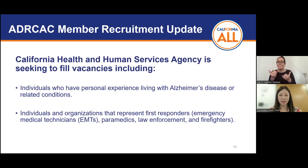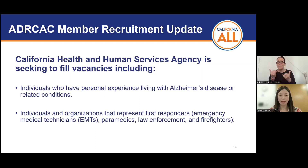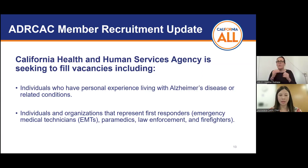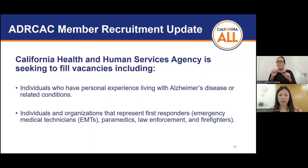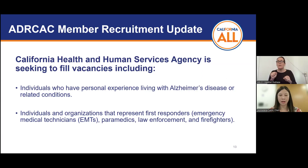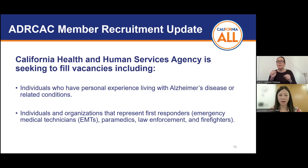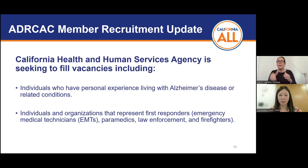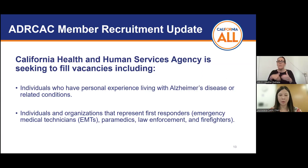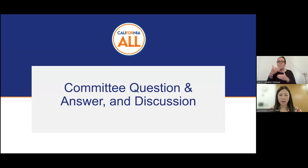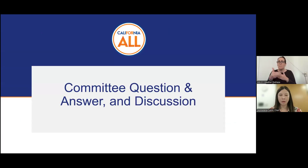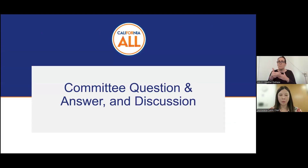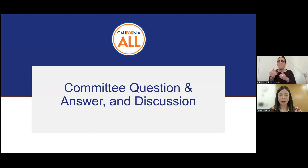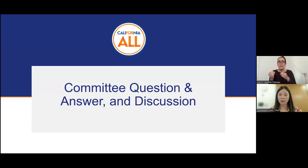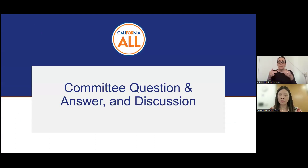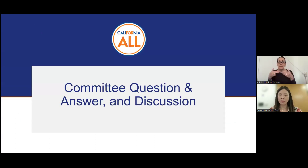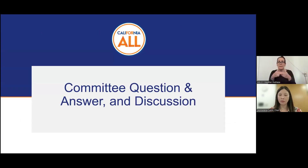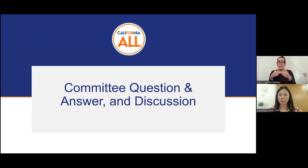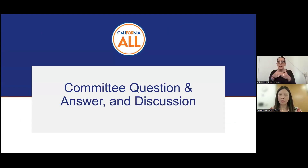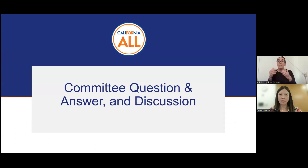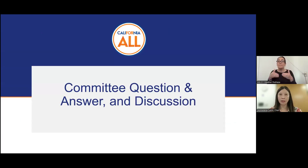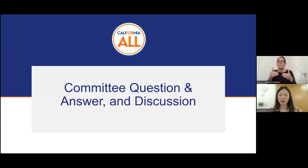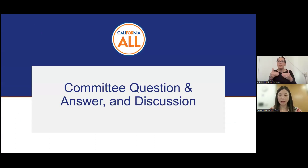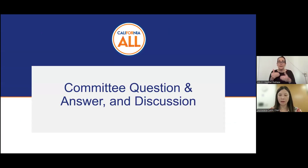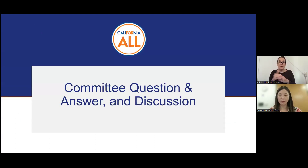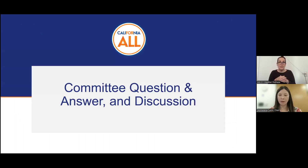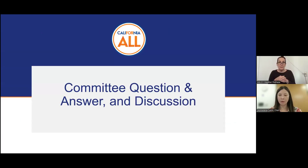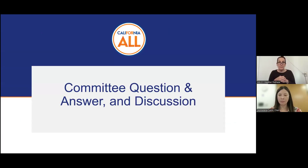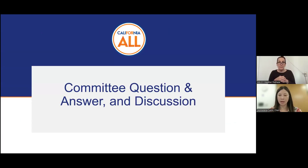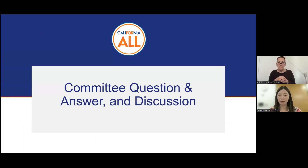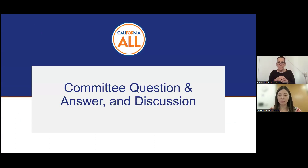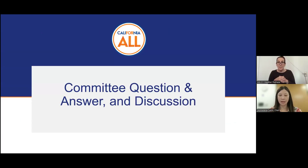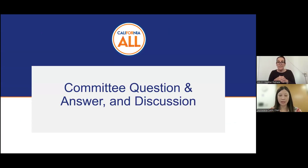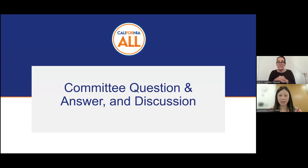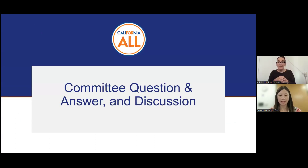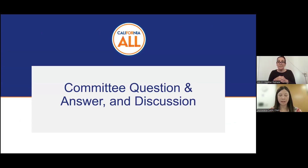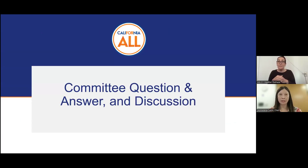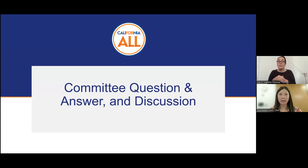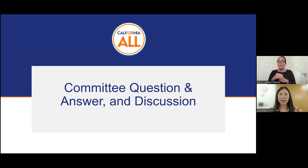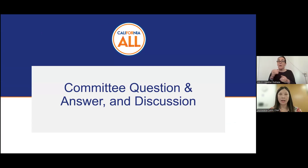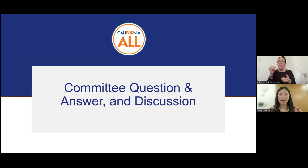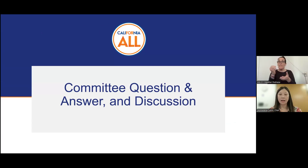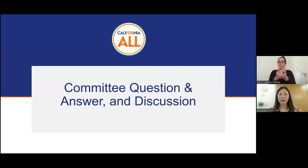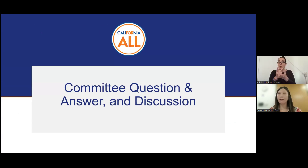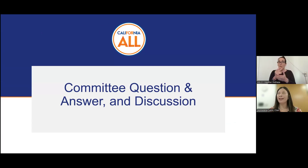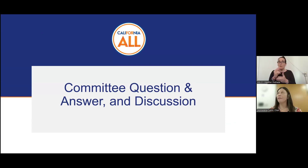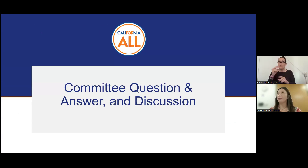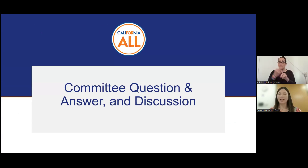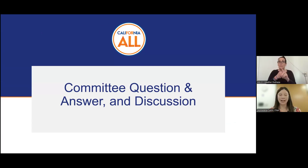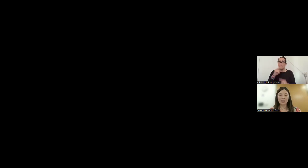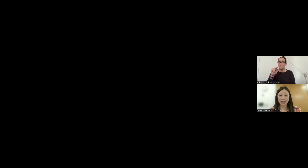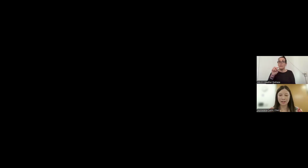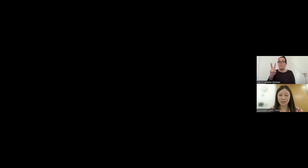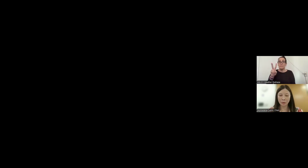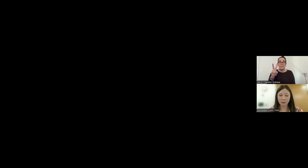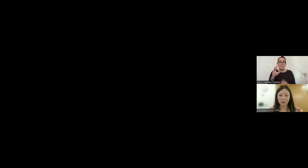one. So we'll move to the approval of the November meeting minutes. Hopefully everyone had